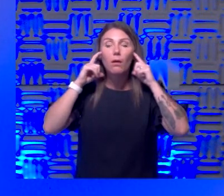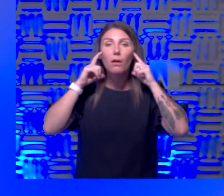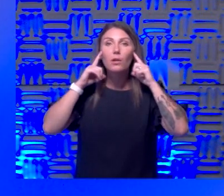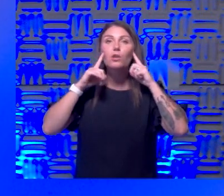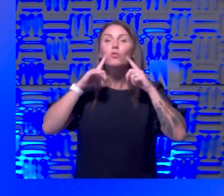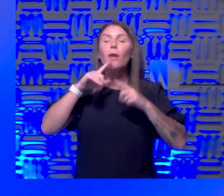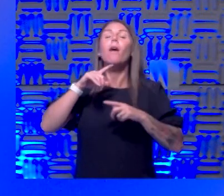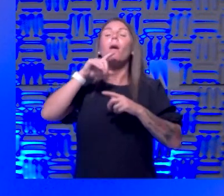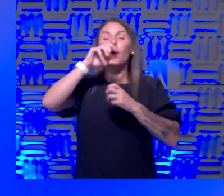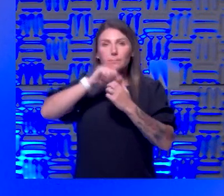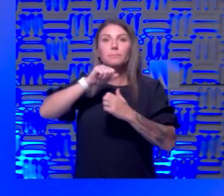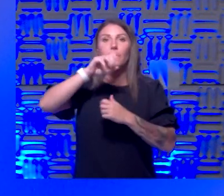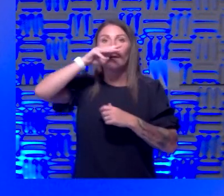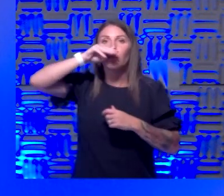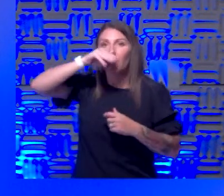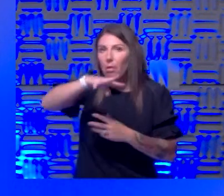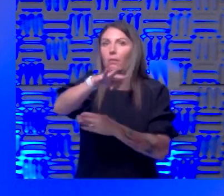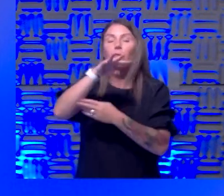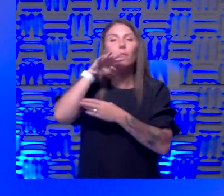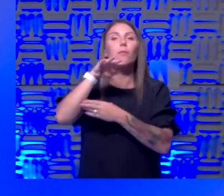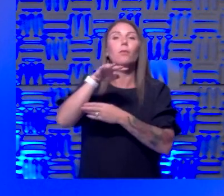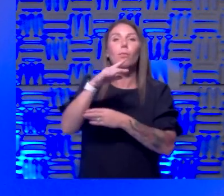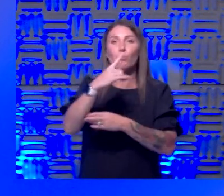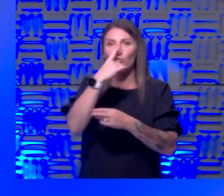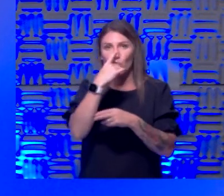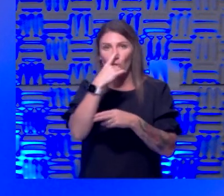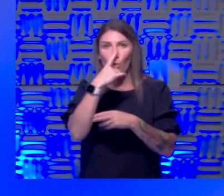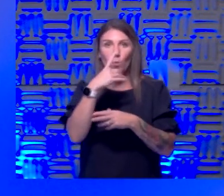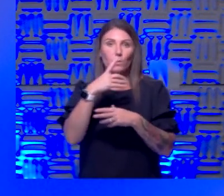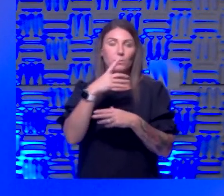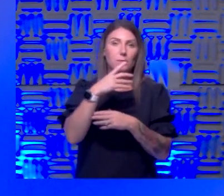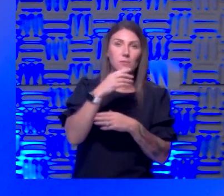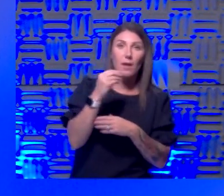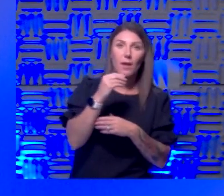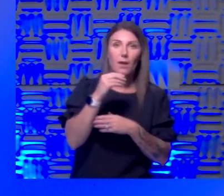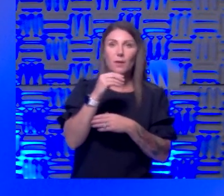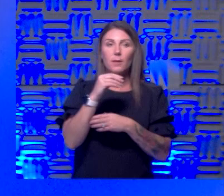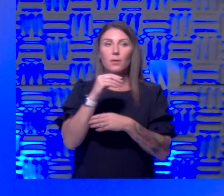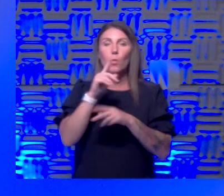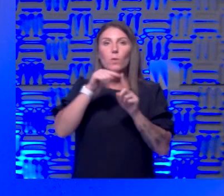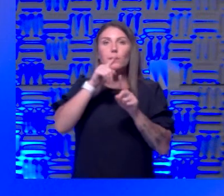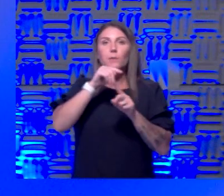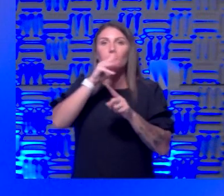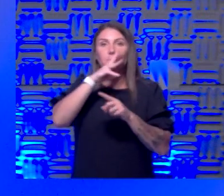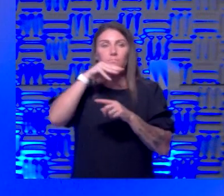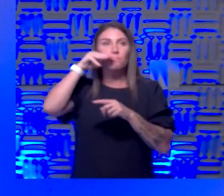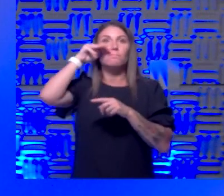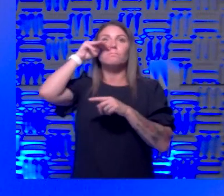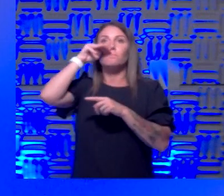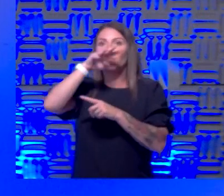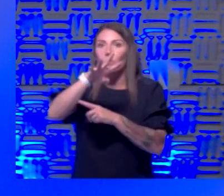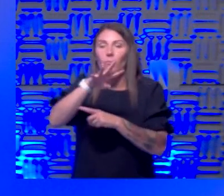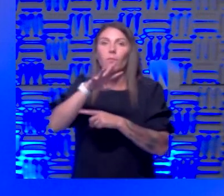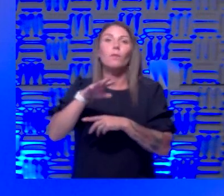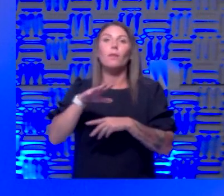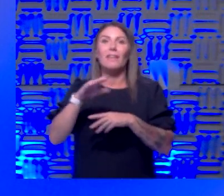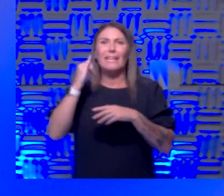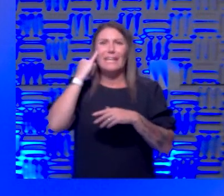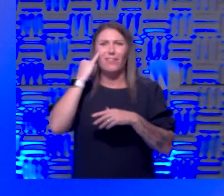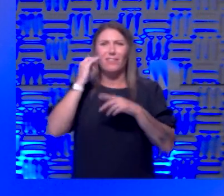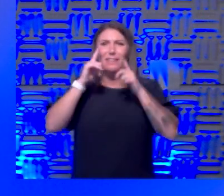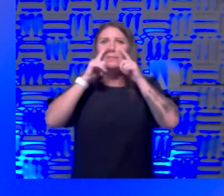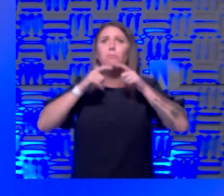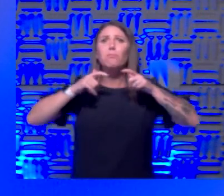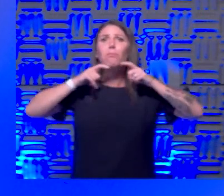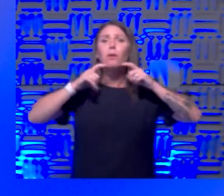still expel virus through your nasal secretions and breathing out and things of that nature. Obviously, if it's below your